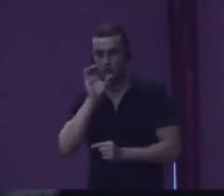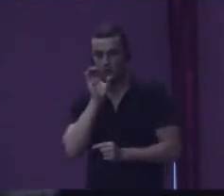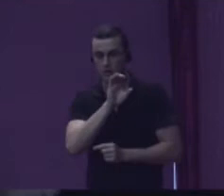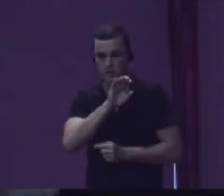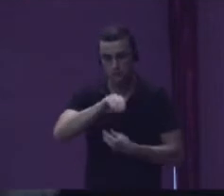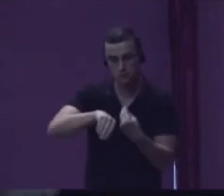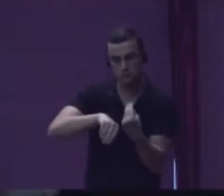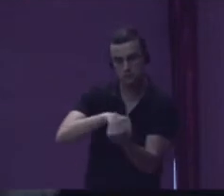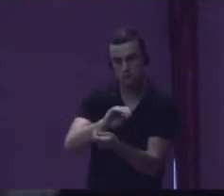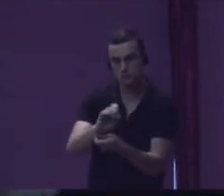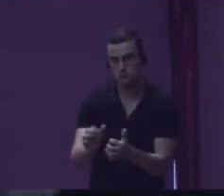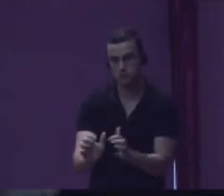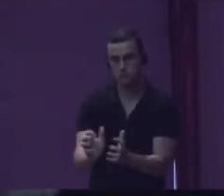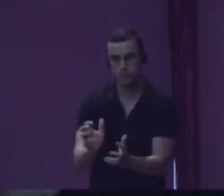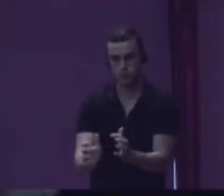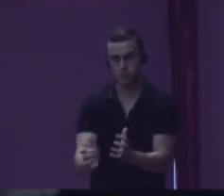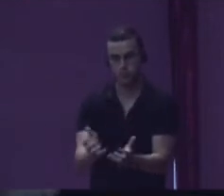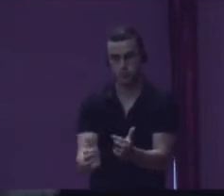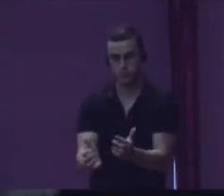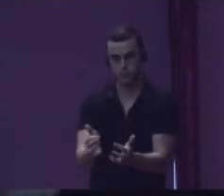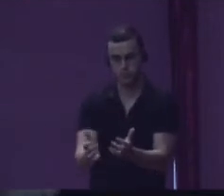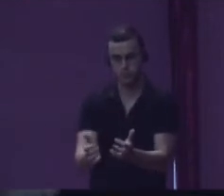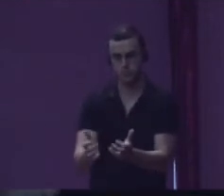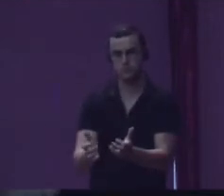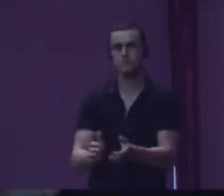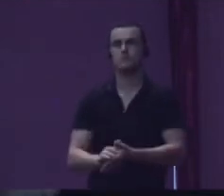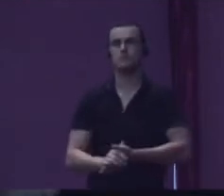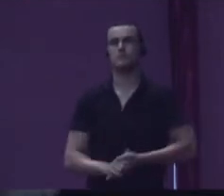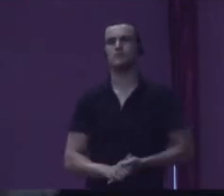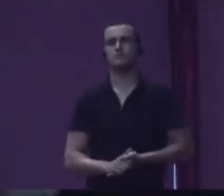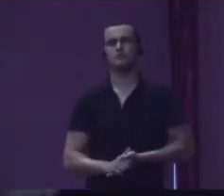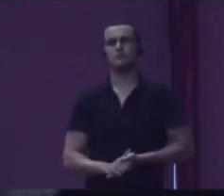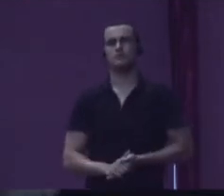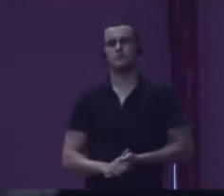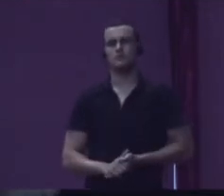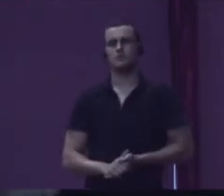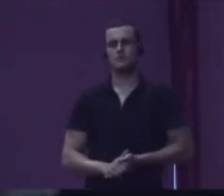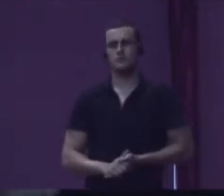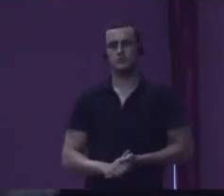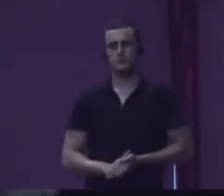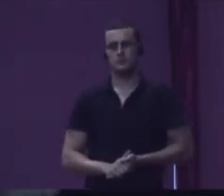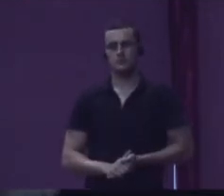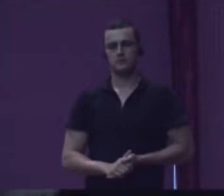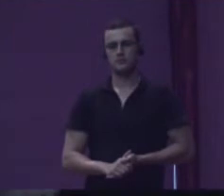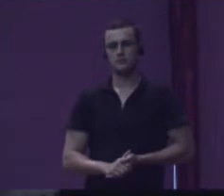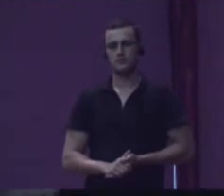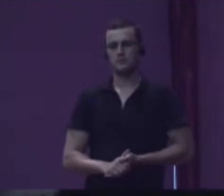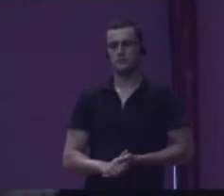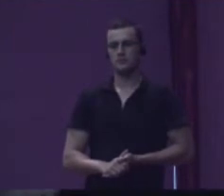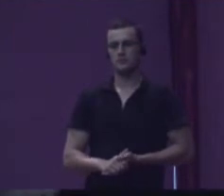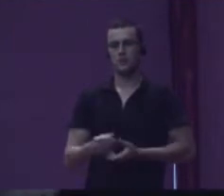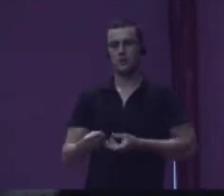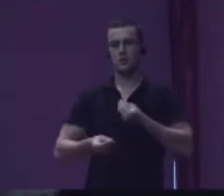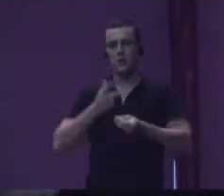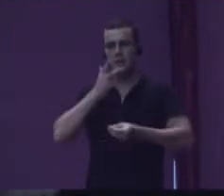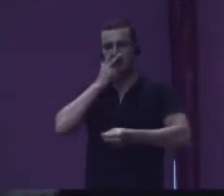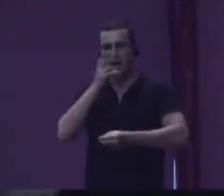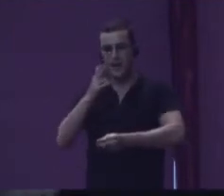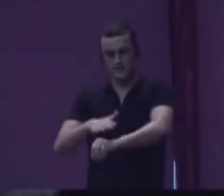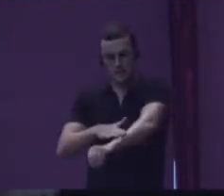are regarded as openings of the body. So she's sitting on a pile of herbs. She has them